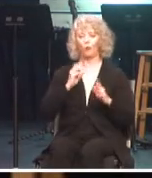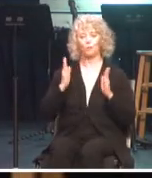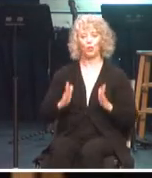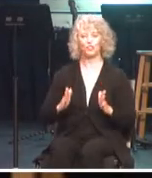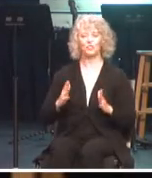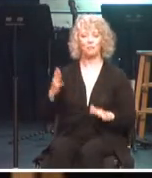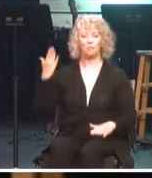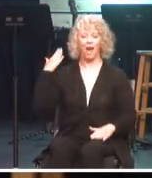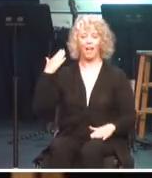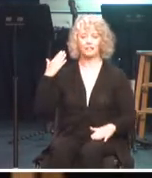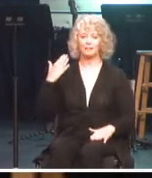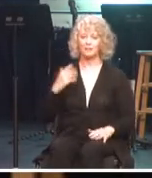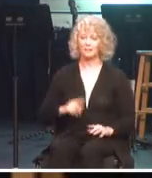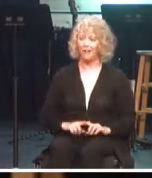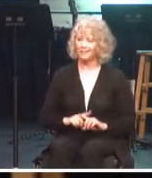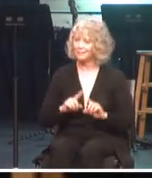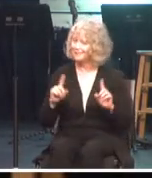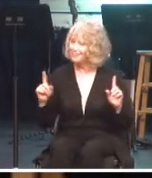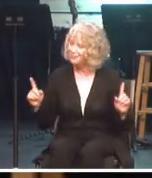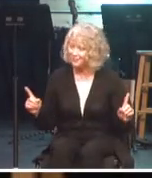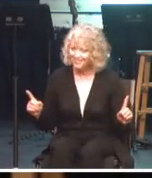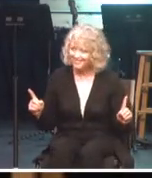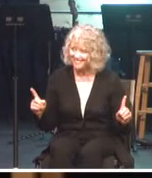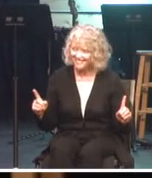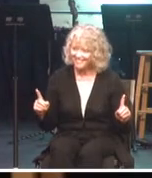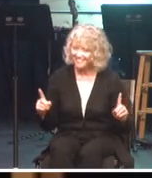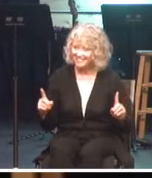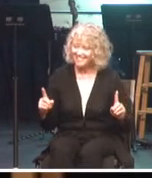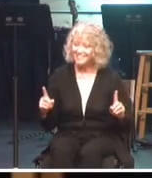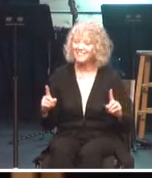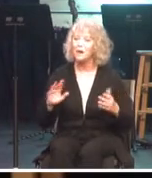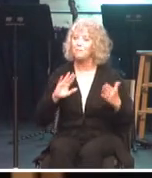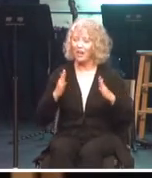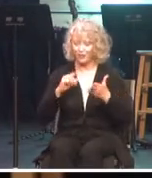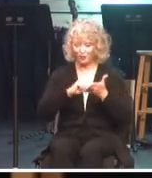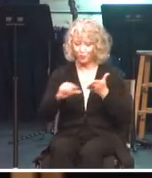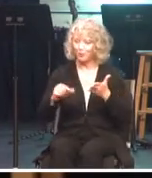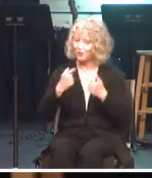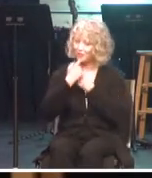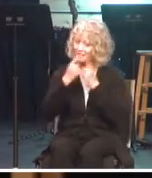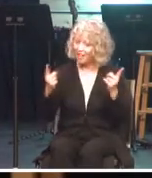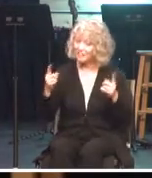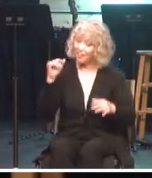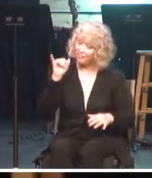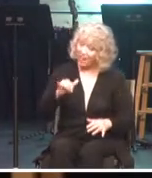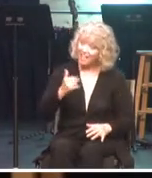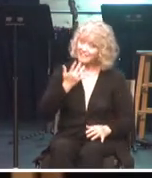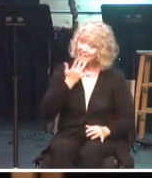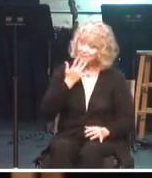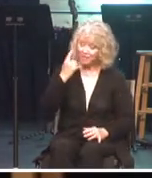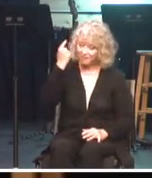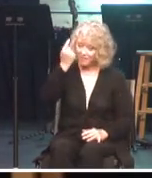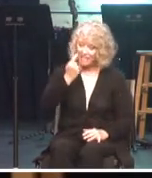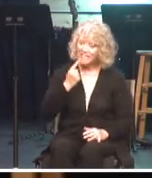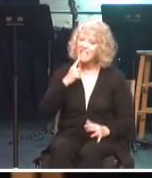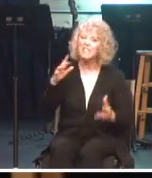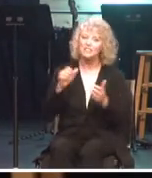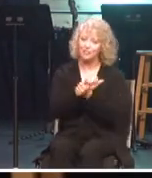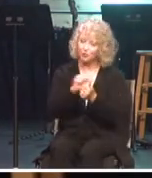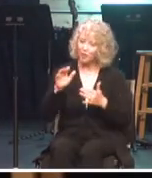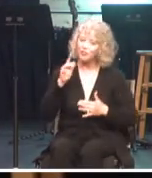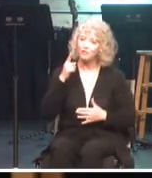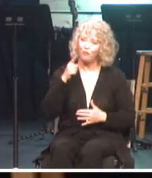It's far from what we see the scriptures teach. In fact, that kind of thinking is detrimental to